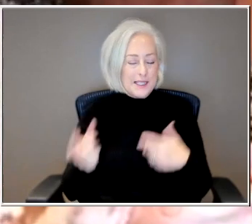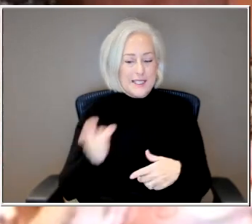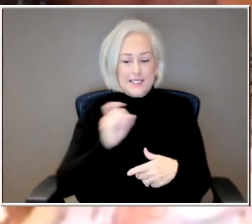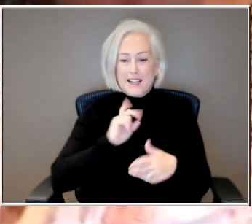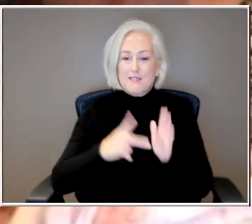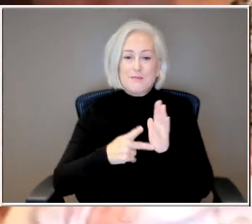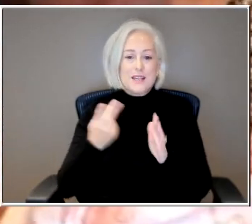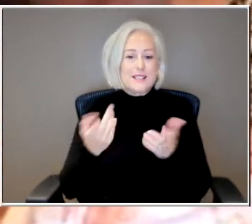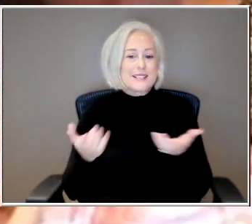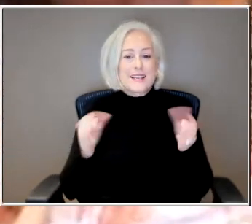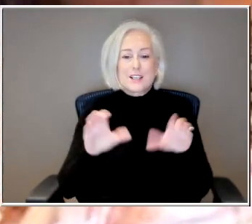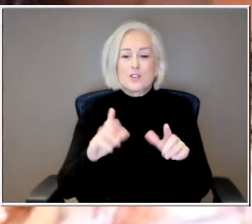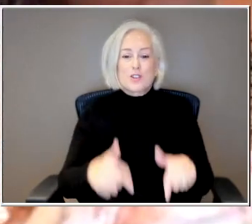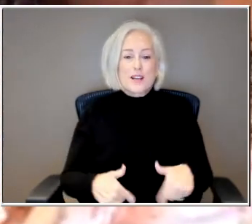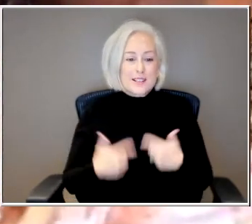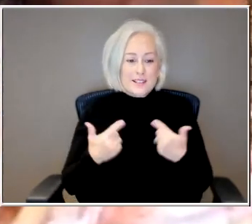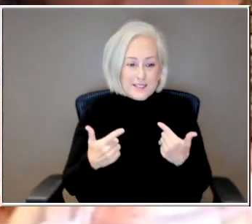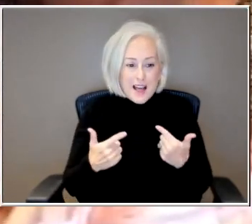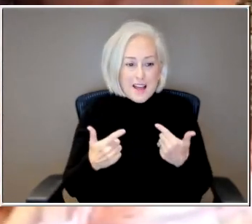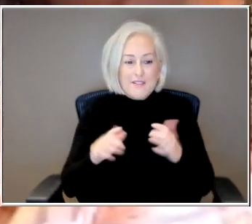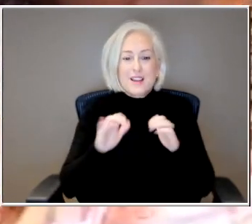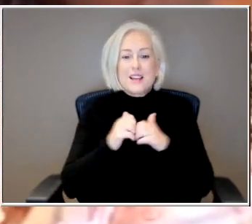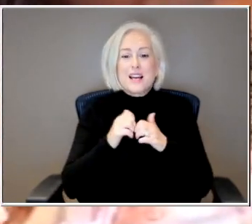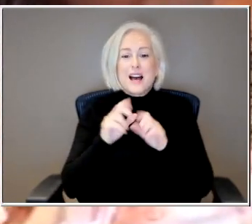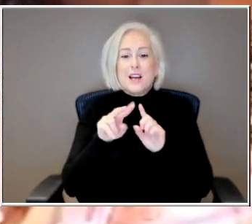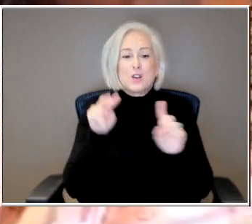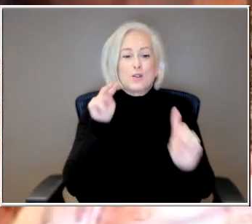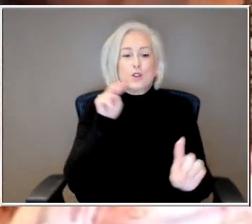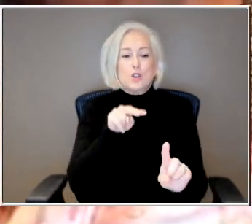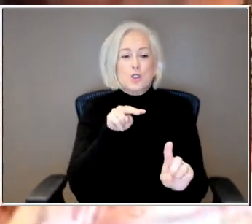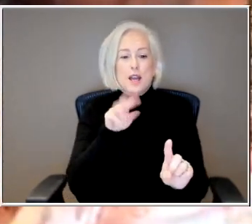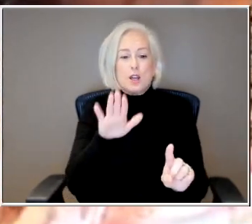life, changes the way you look at your lifestyle now.